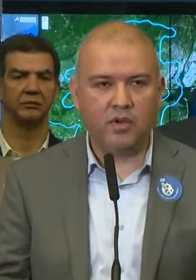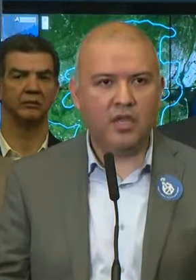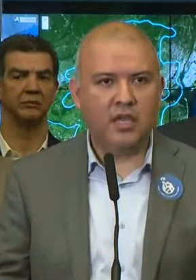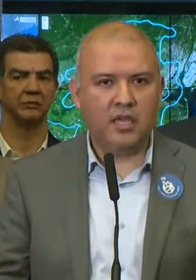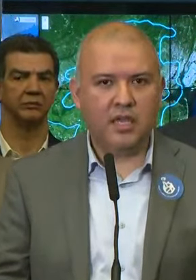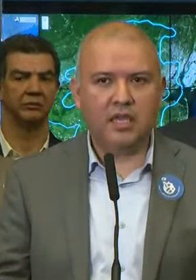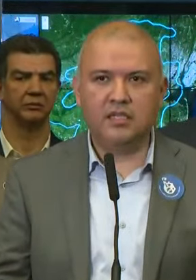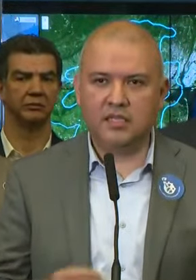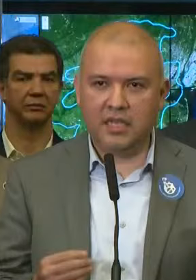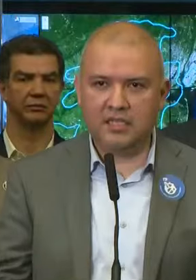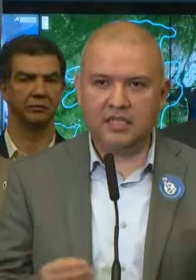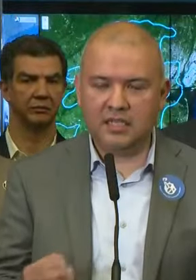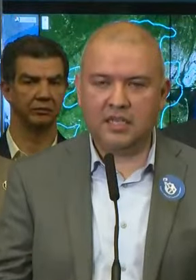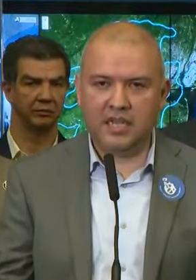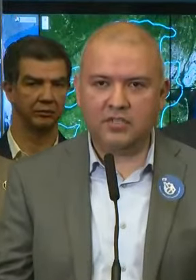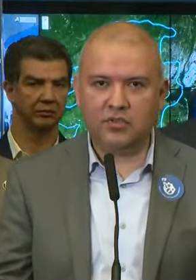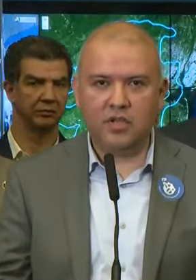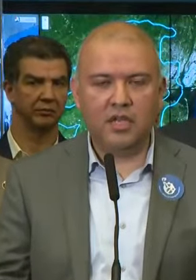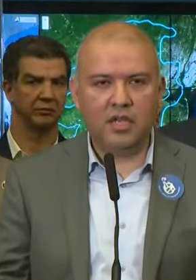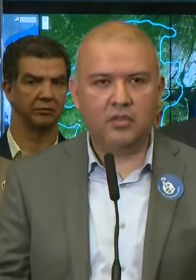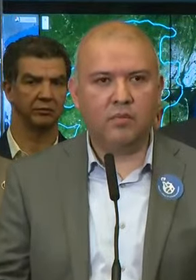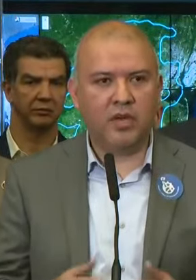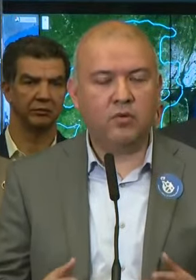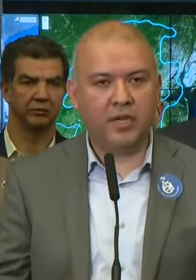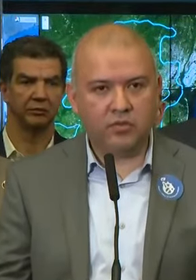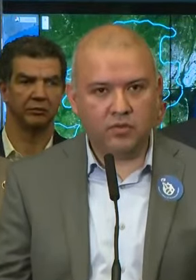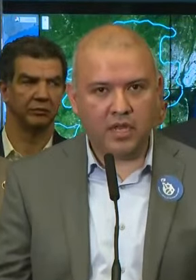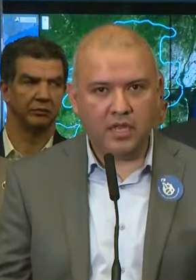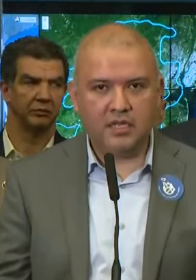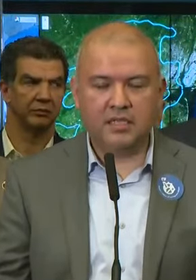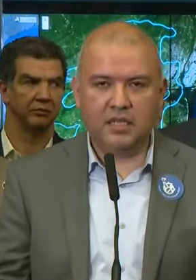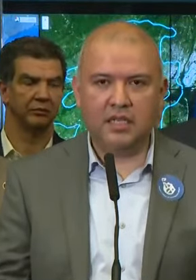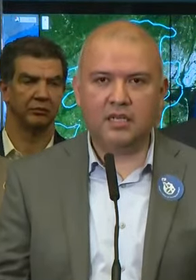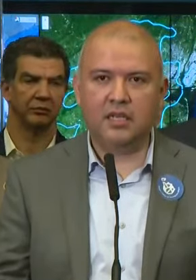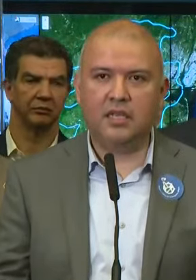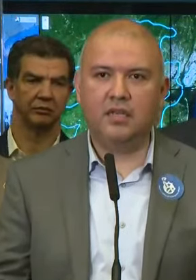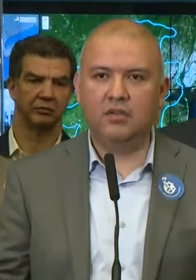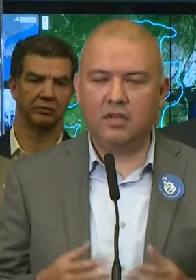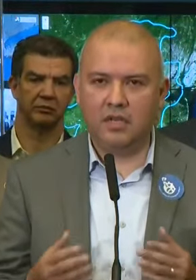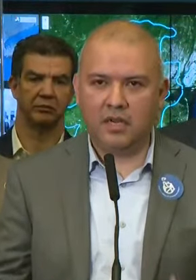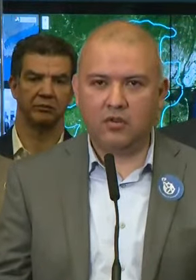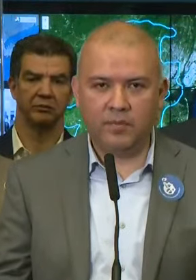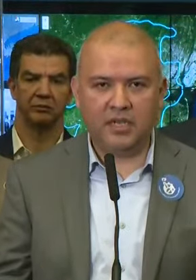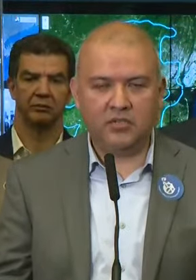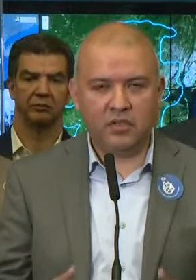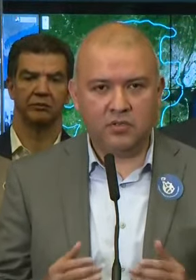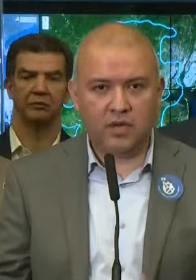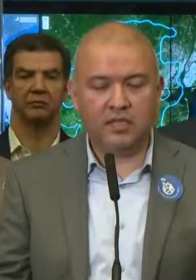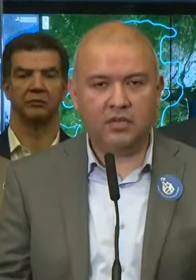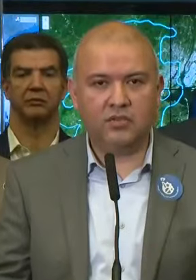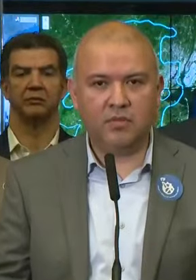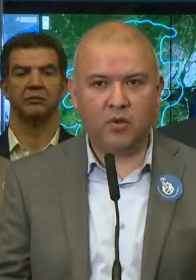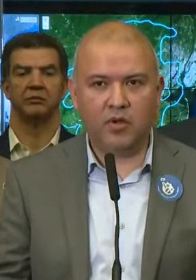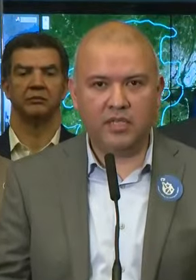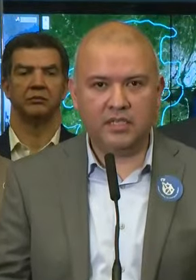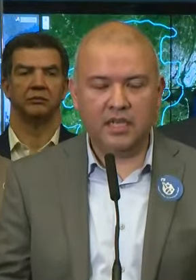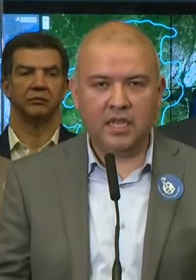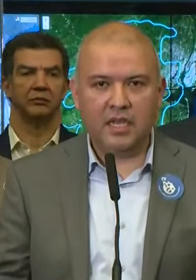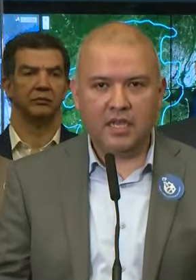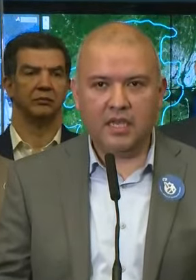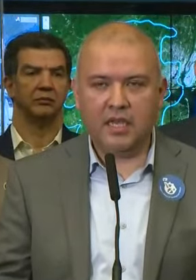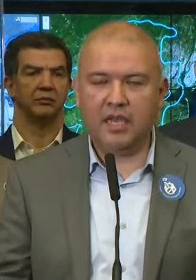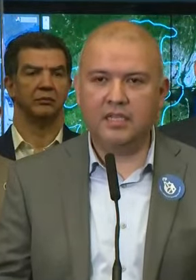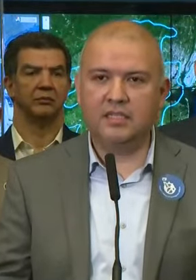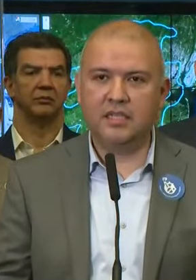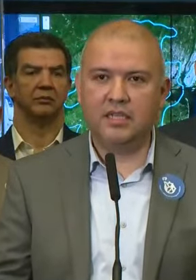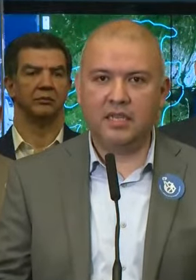officials, including the school's chancellor, essentially saying the same thing. This was an event that was certainly felt across New York City,